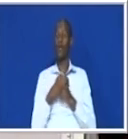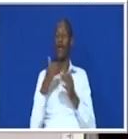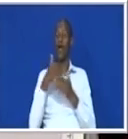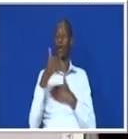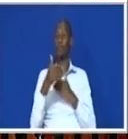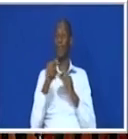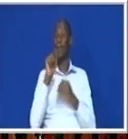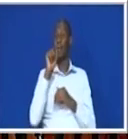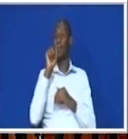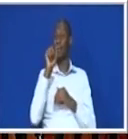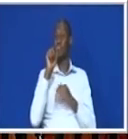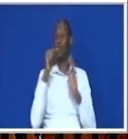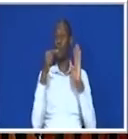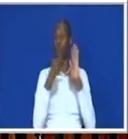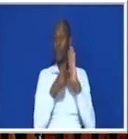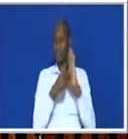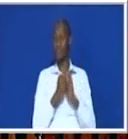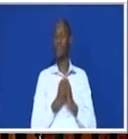after the decimal point.